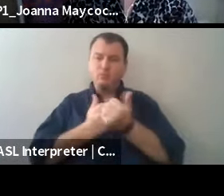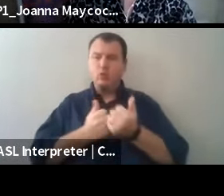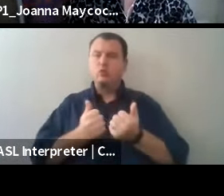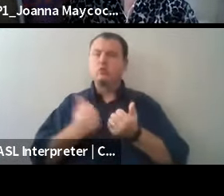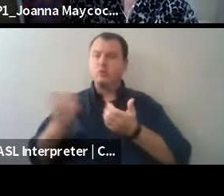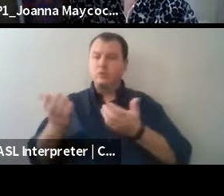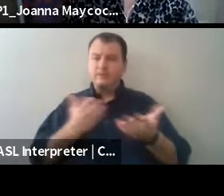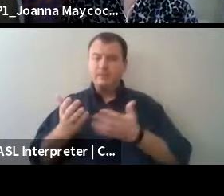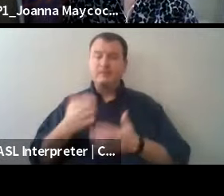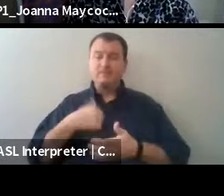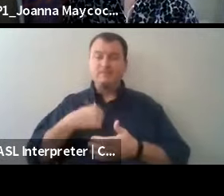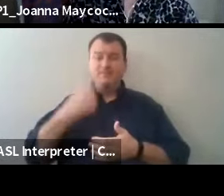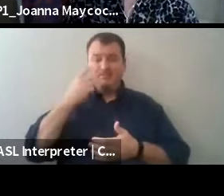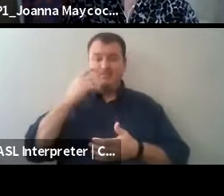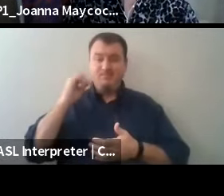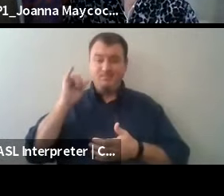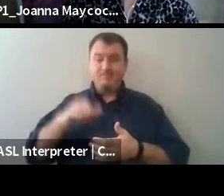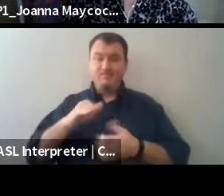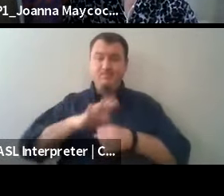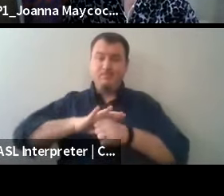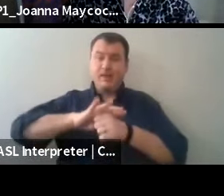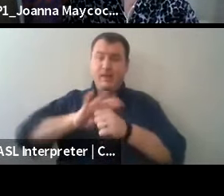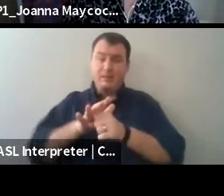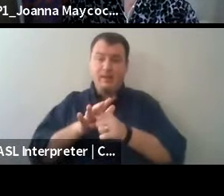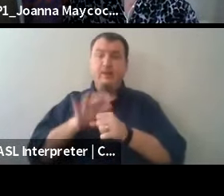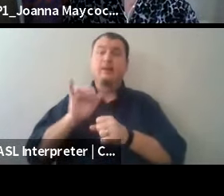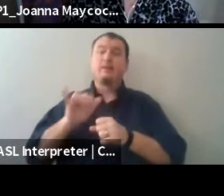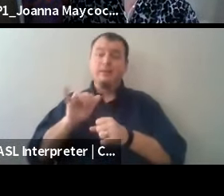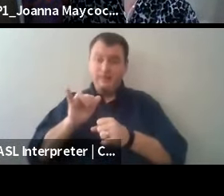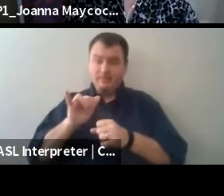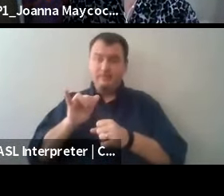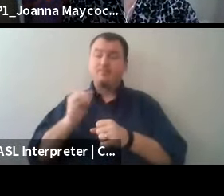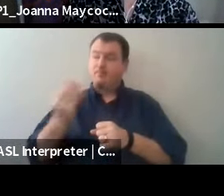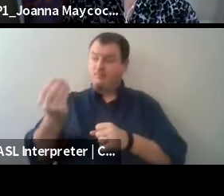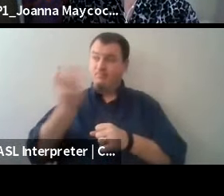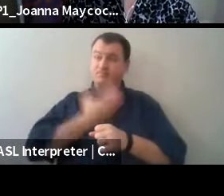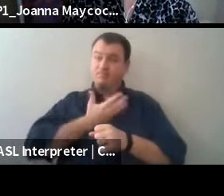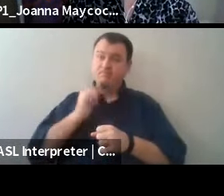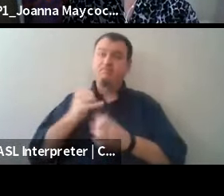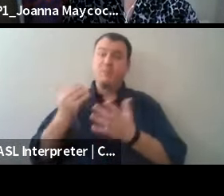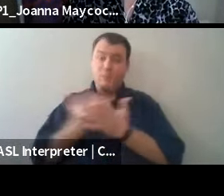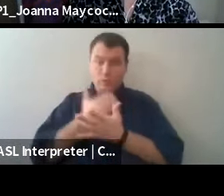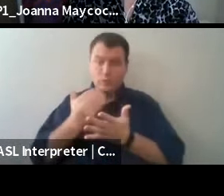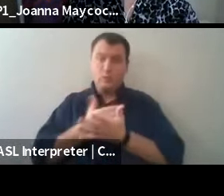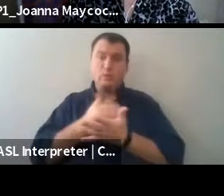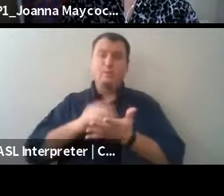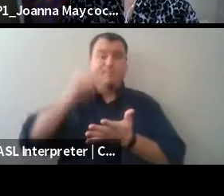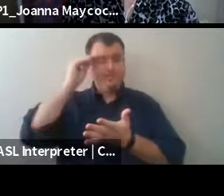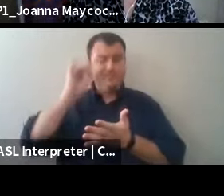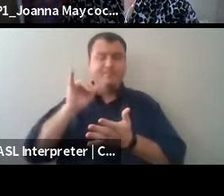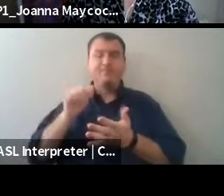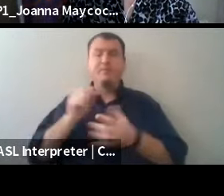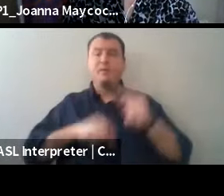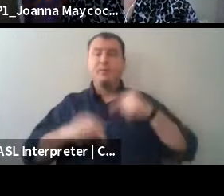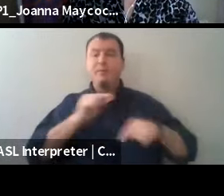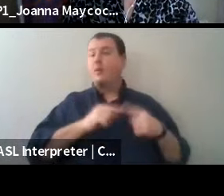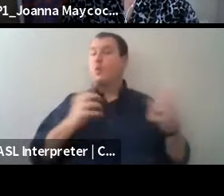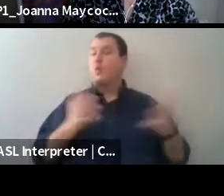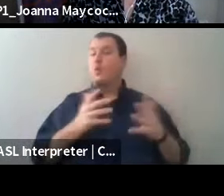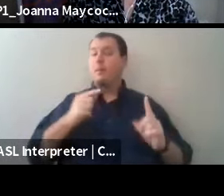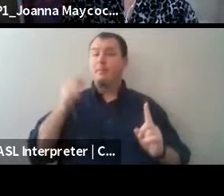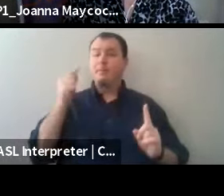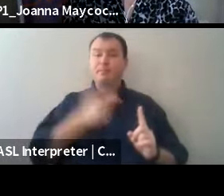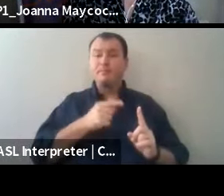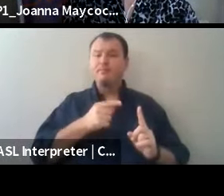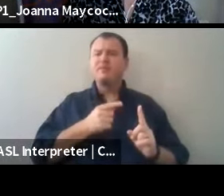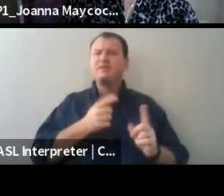think this is what this pandemic has thrown up a new learning for us. And coming back to, I think, what were some of the